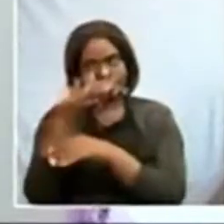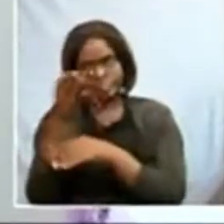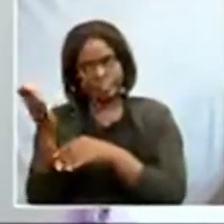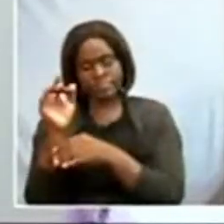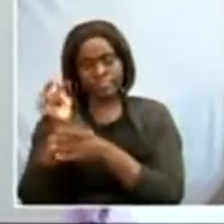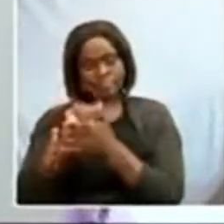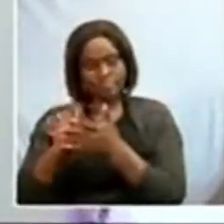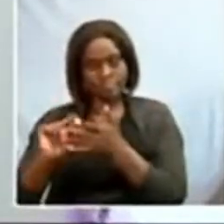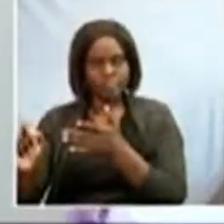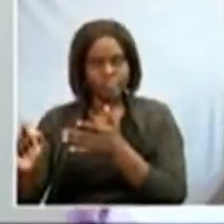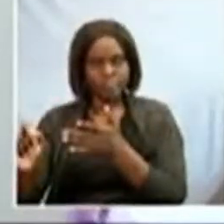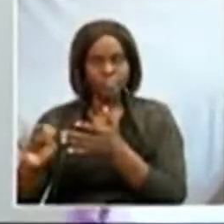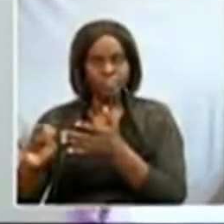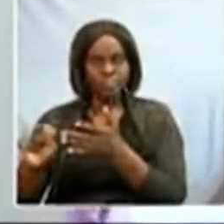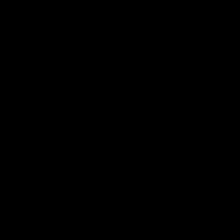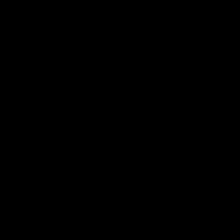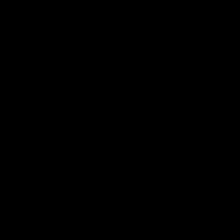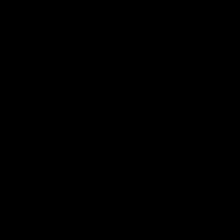written monitoring.